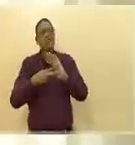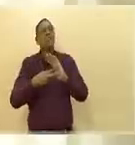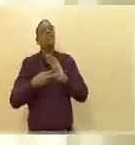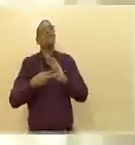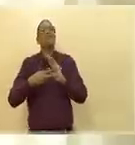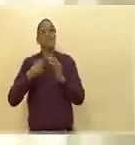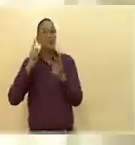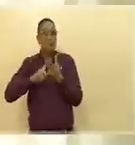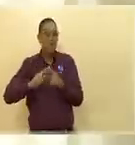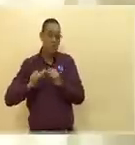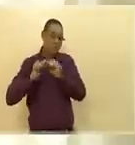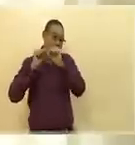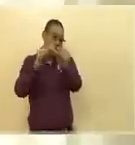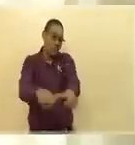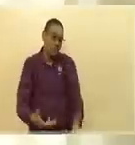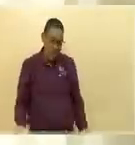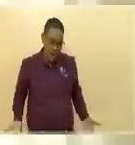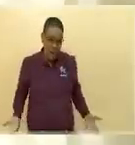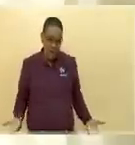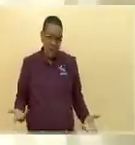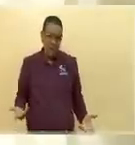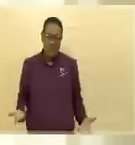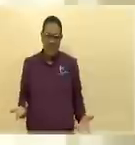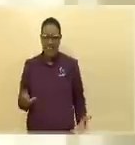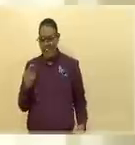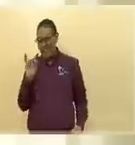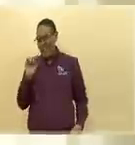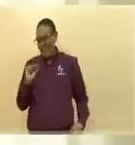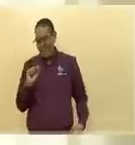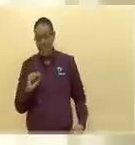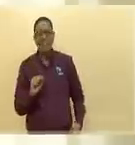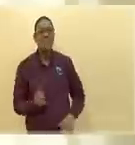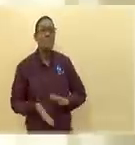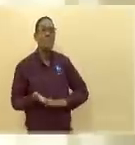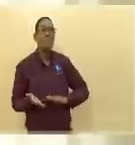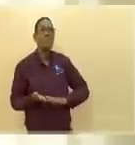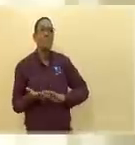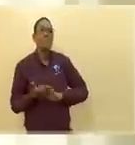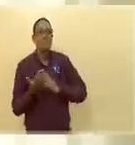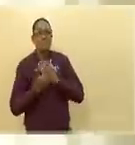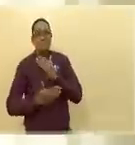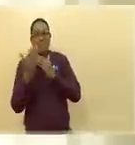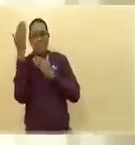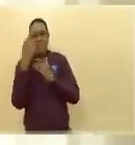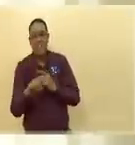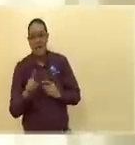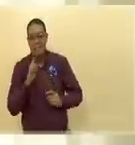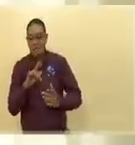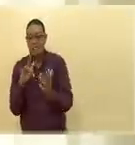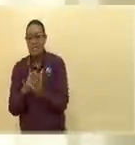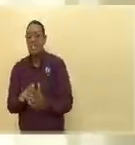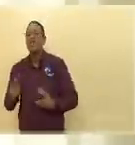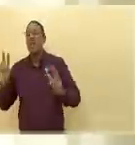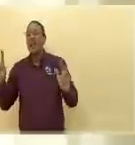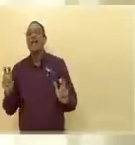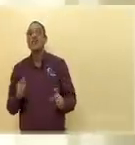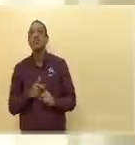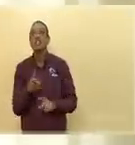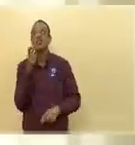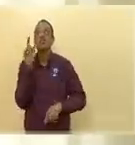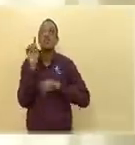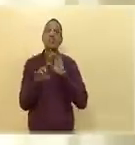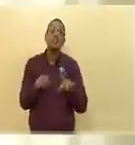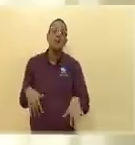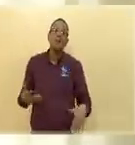purposeful and sustainable NIDS going forward. And the central issue you pointed to